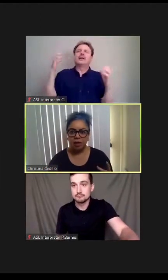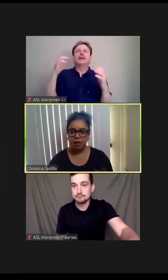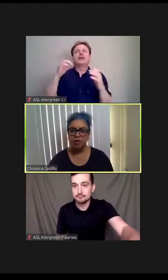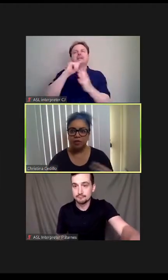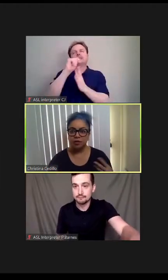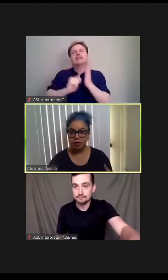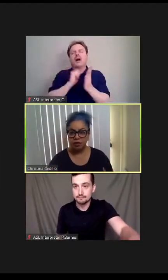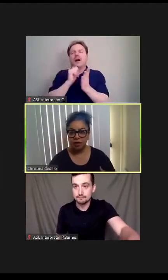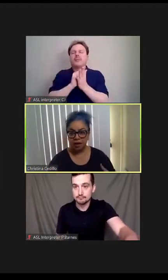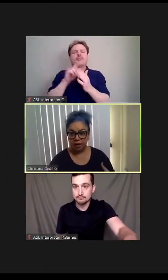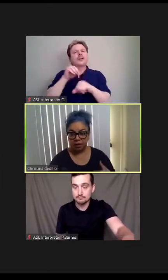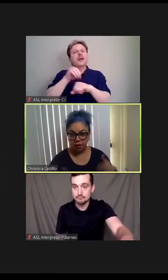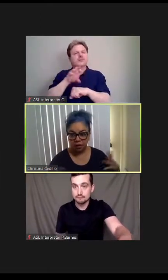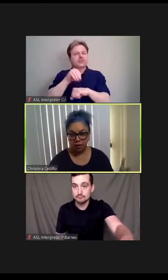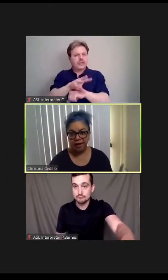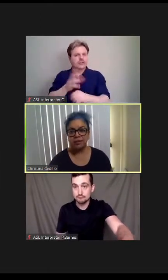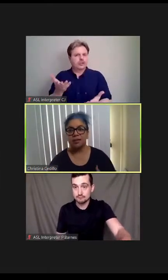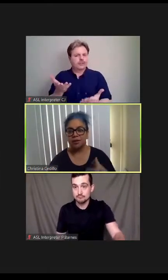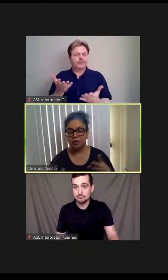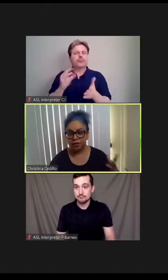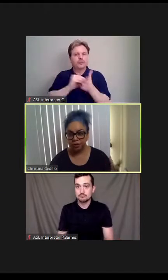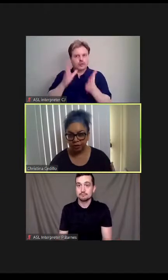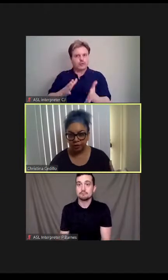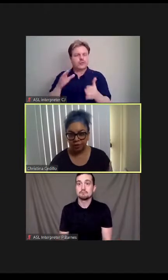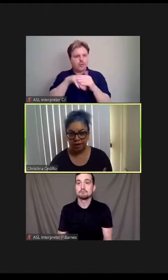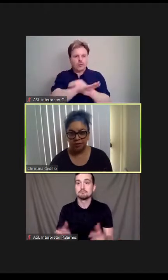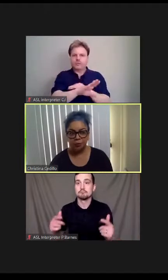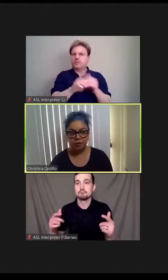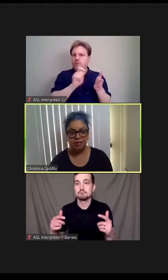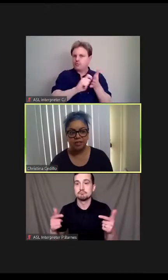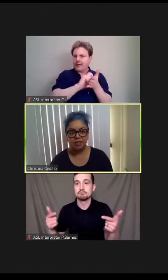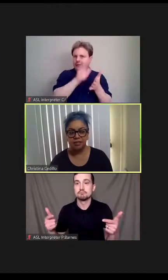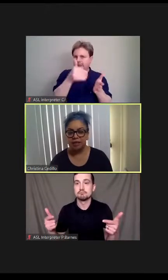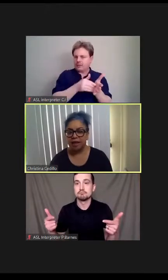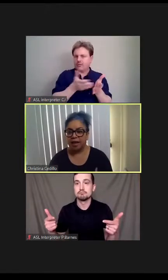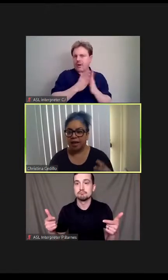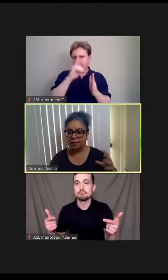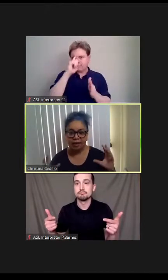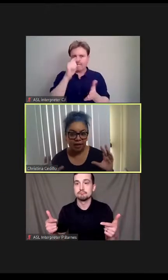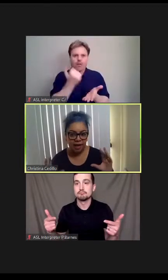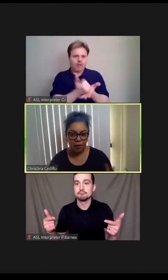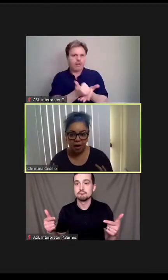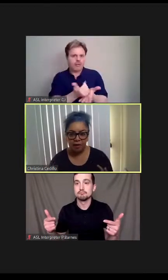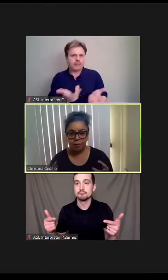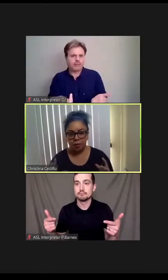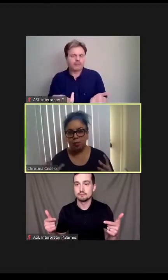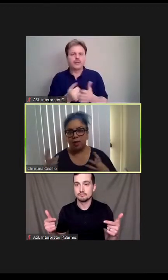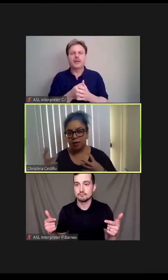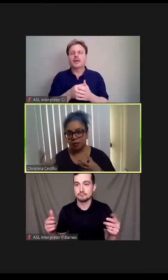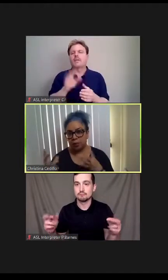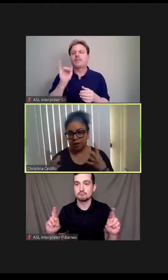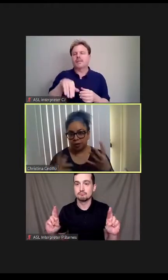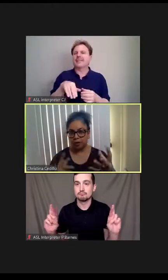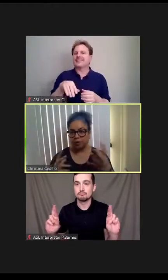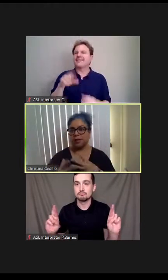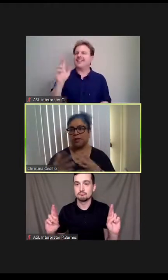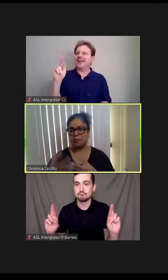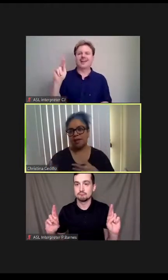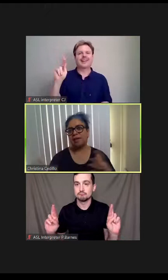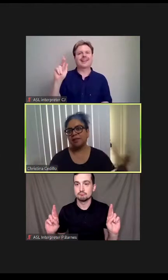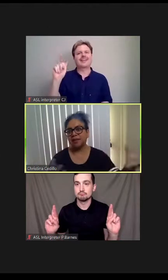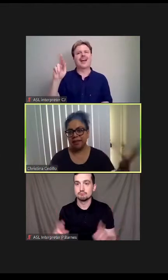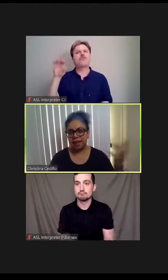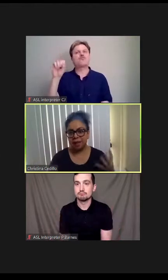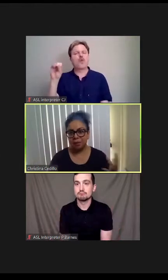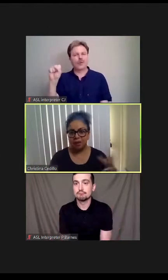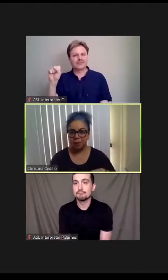consultation when students go to the writing center to ask for assistance as that kairotic moment where we can